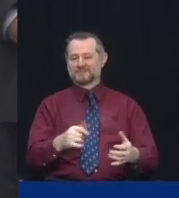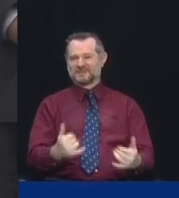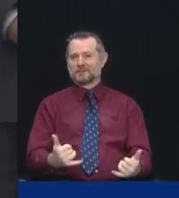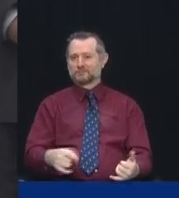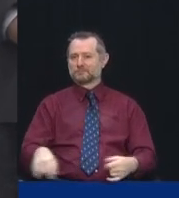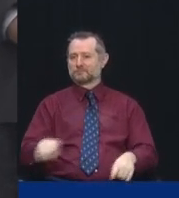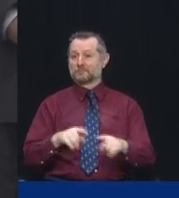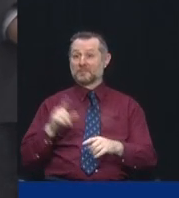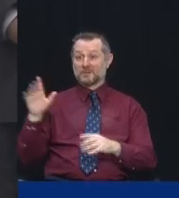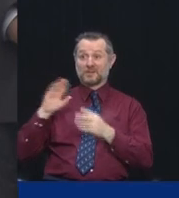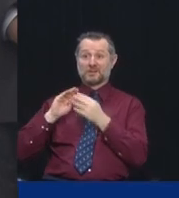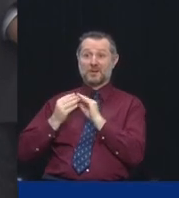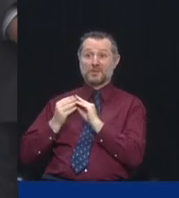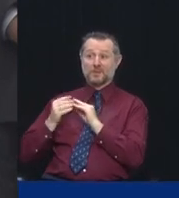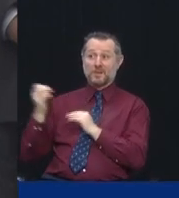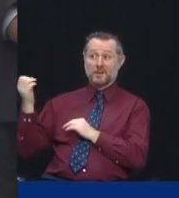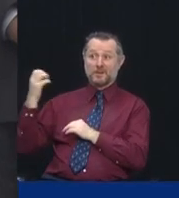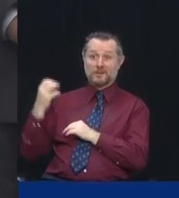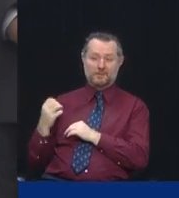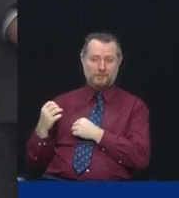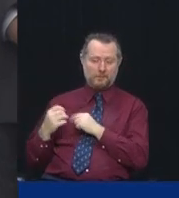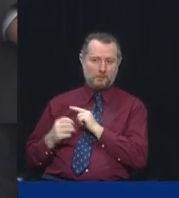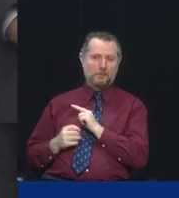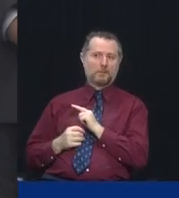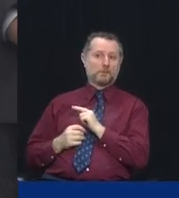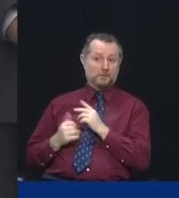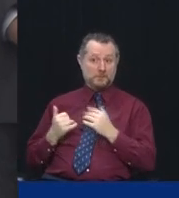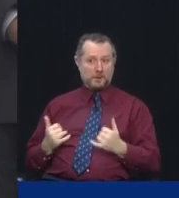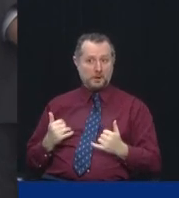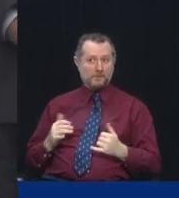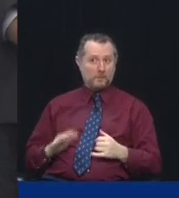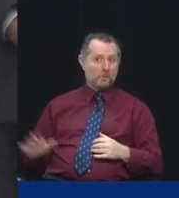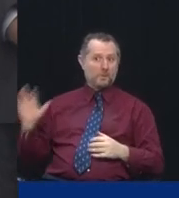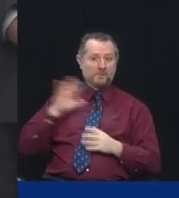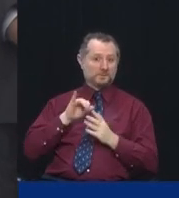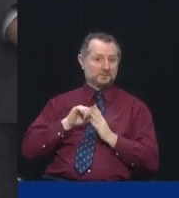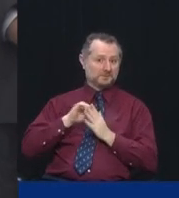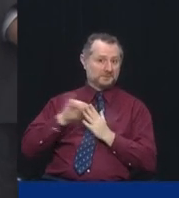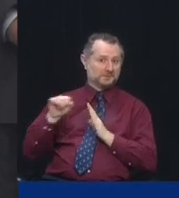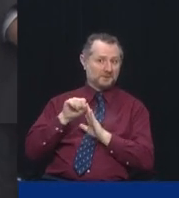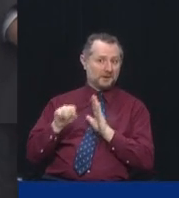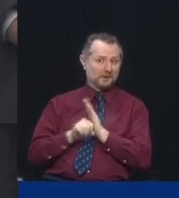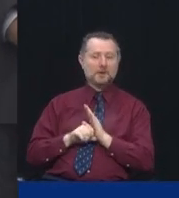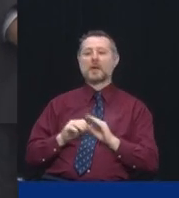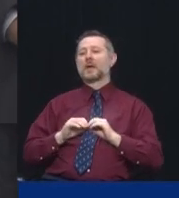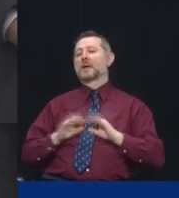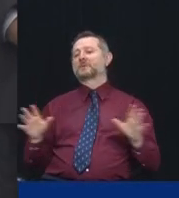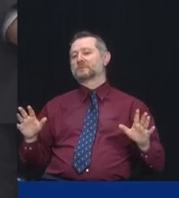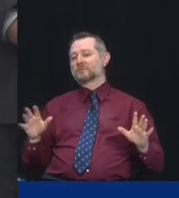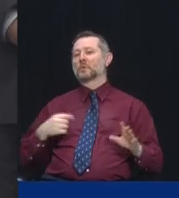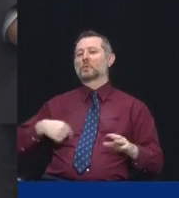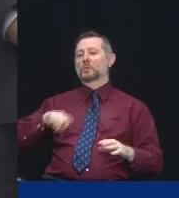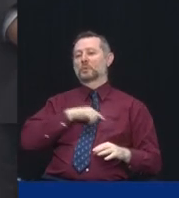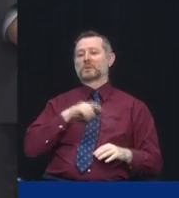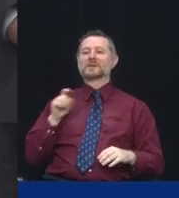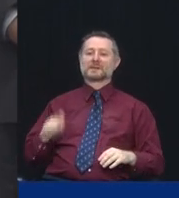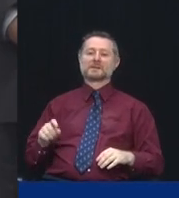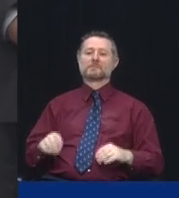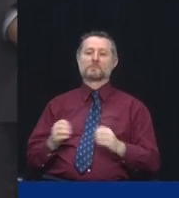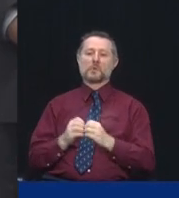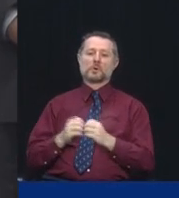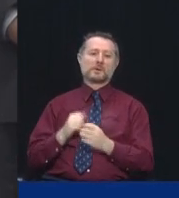out of how the numbers are looking in the state of New York, it's clear that we need help. That